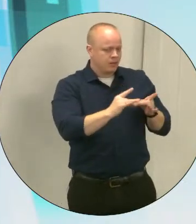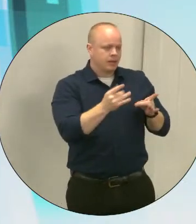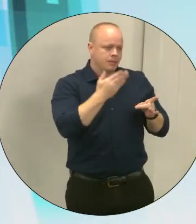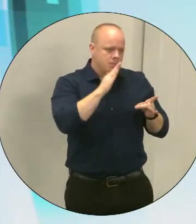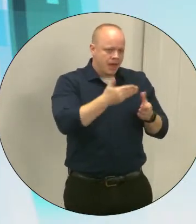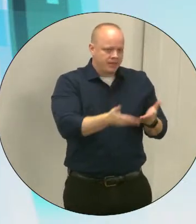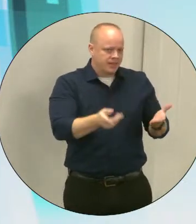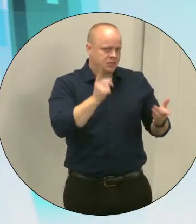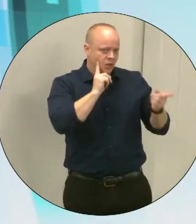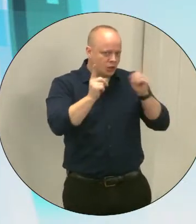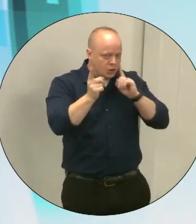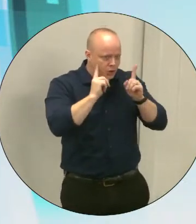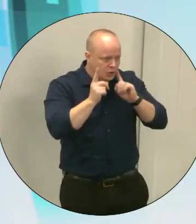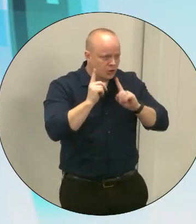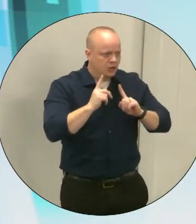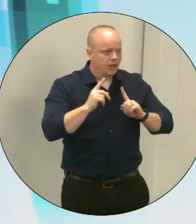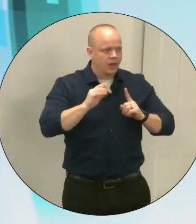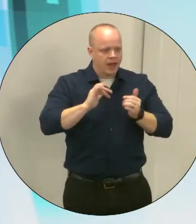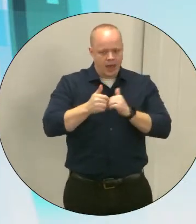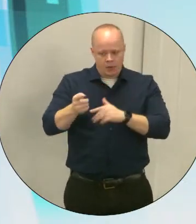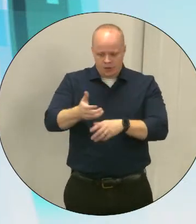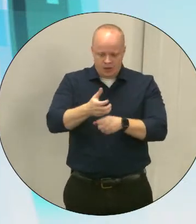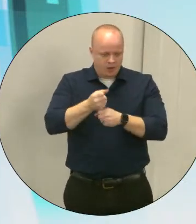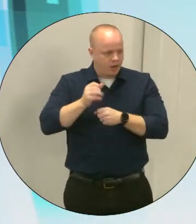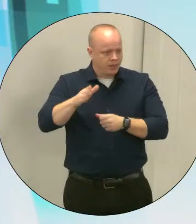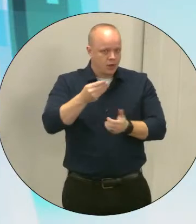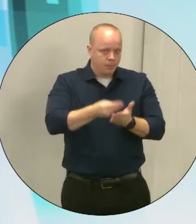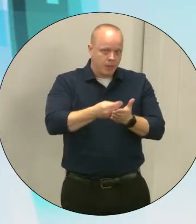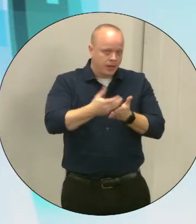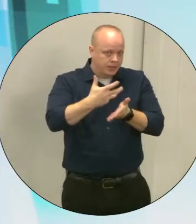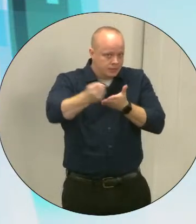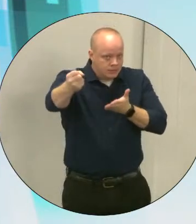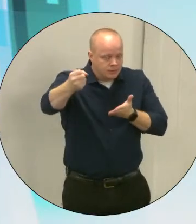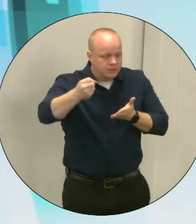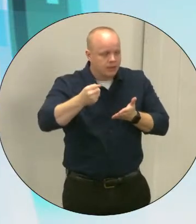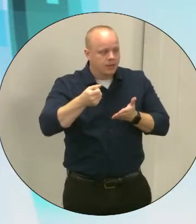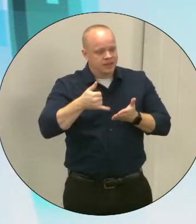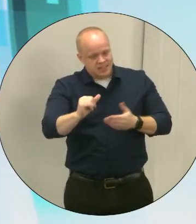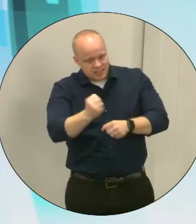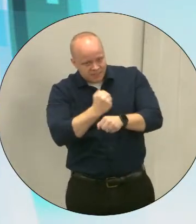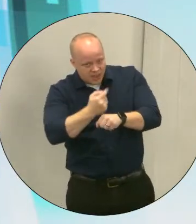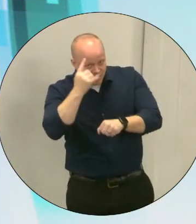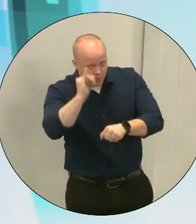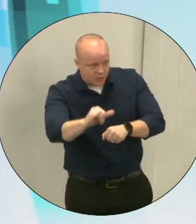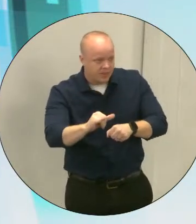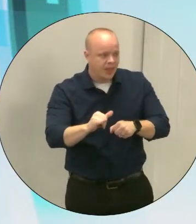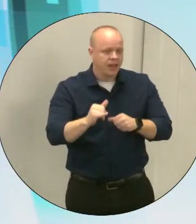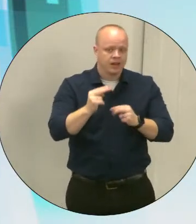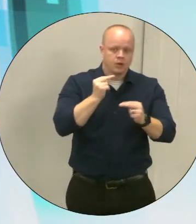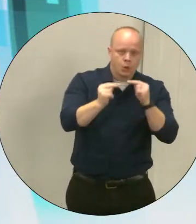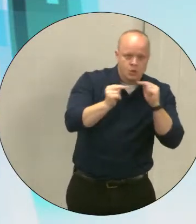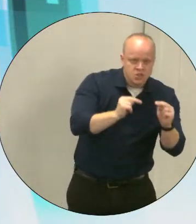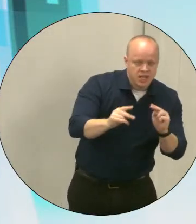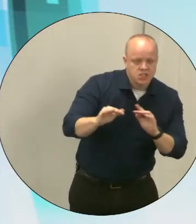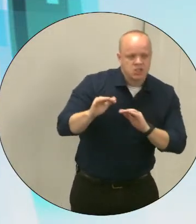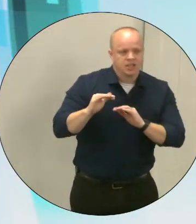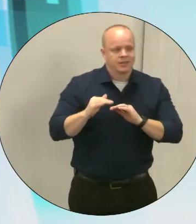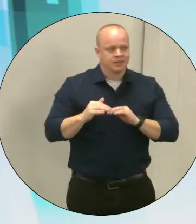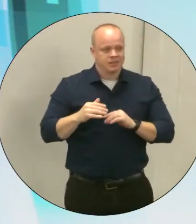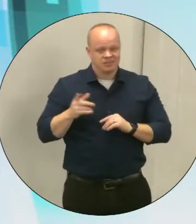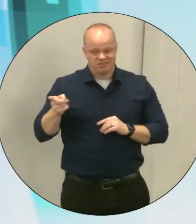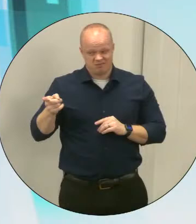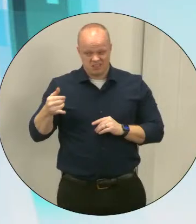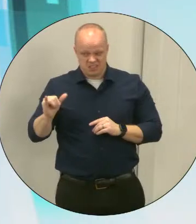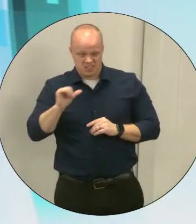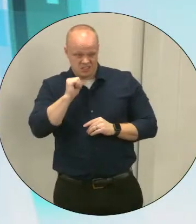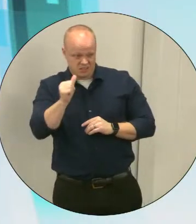and they did. How they got their money taken away, how they're still fighting for it. They're under negotiations, and he still hasn't